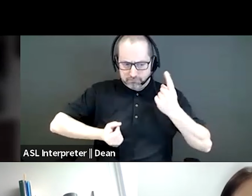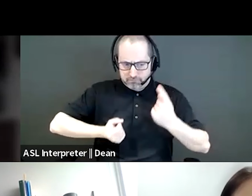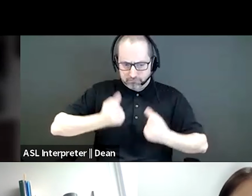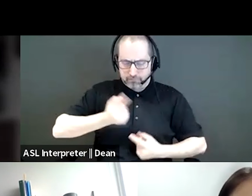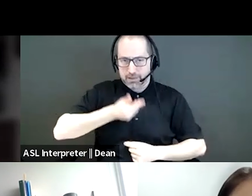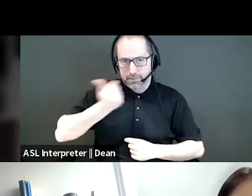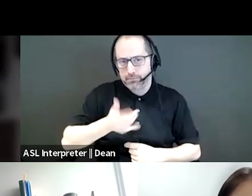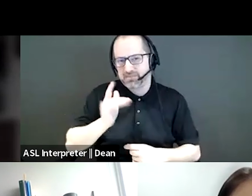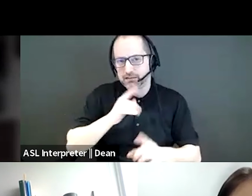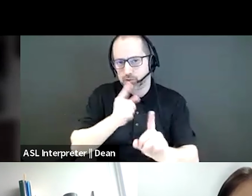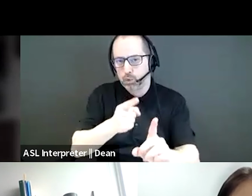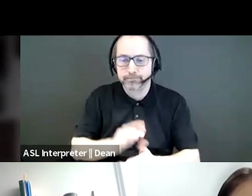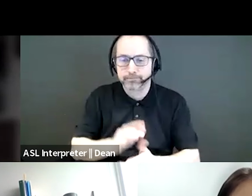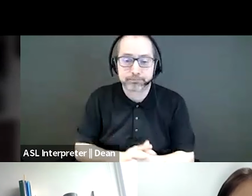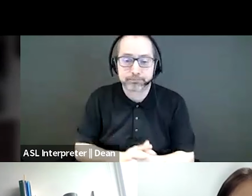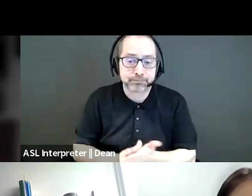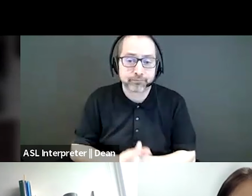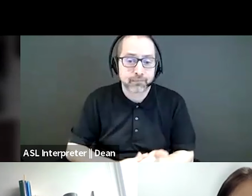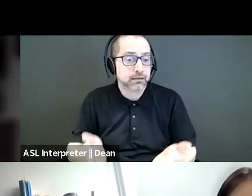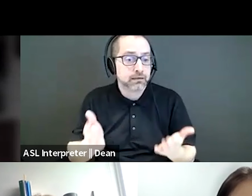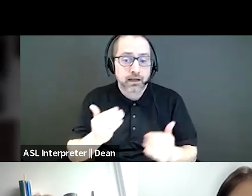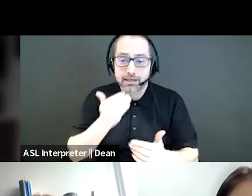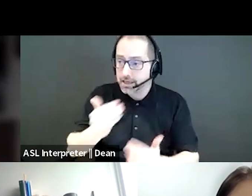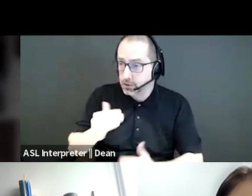Perfect. Thank you, Camila. And Elizabeth, do you have anything to add?